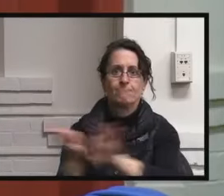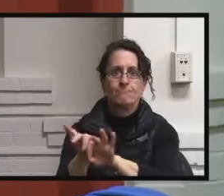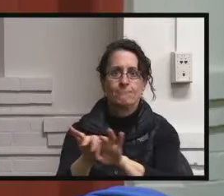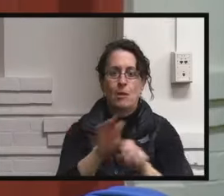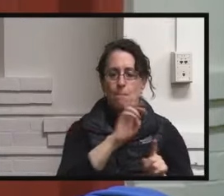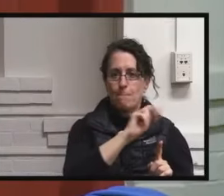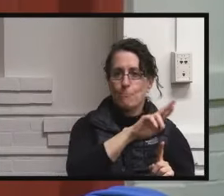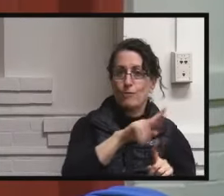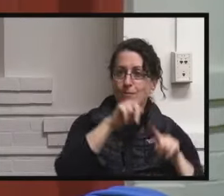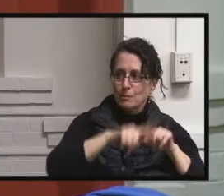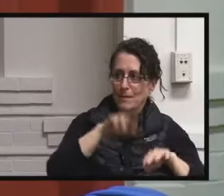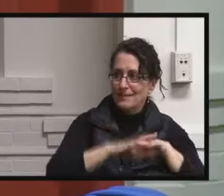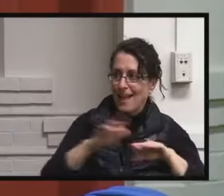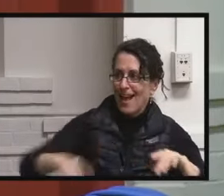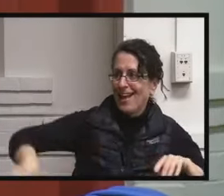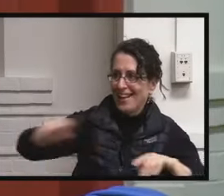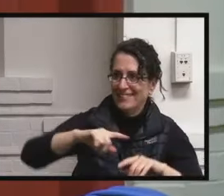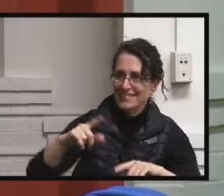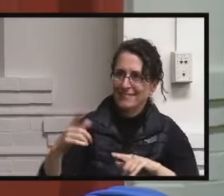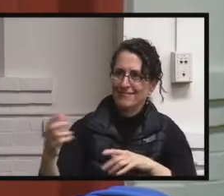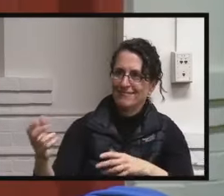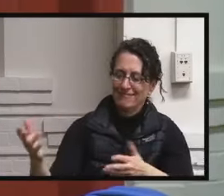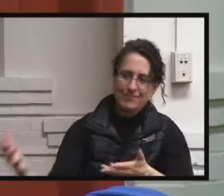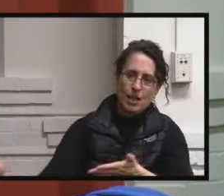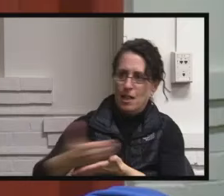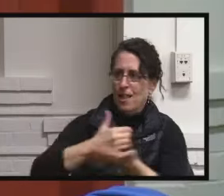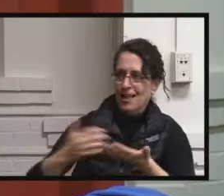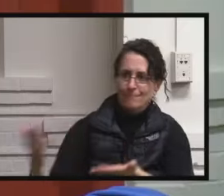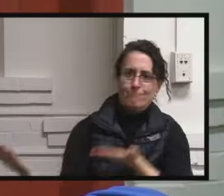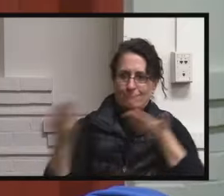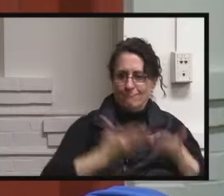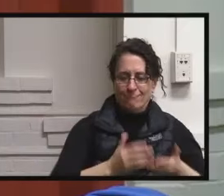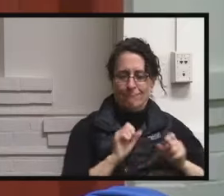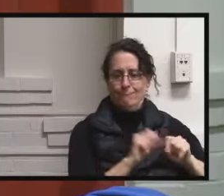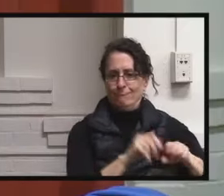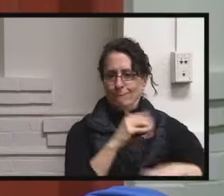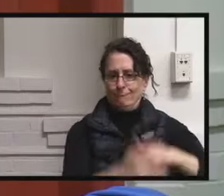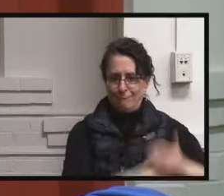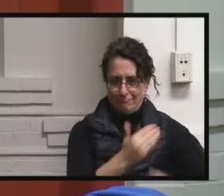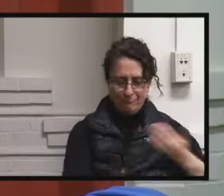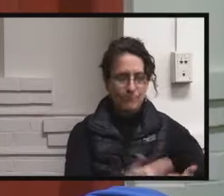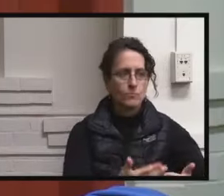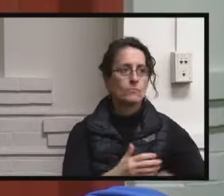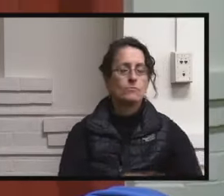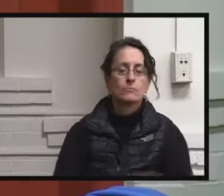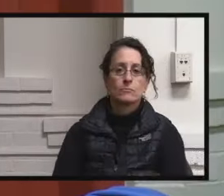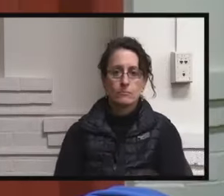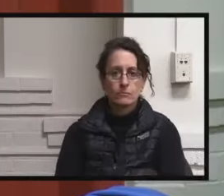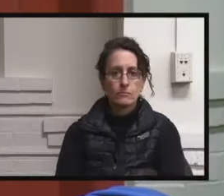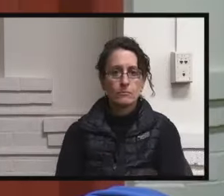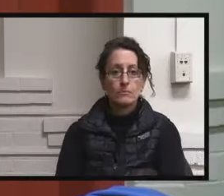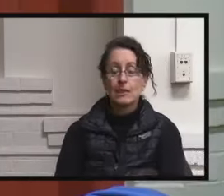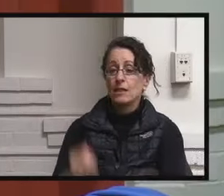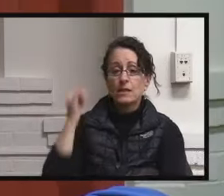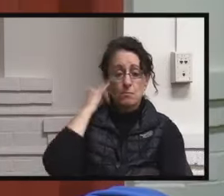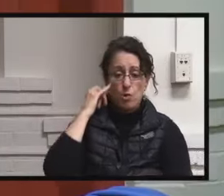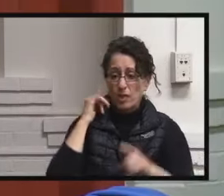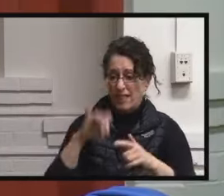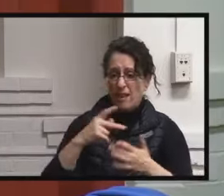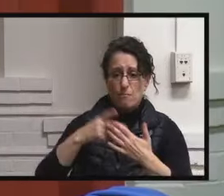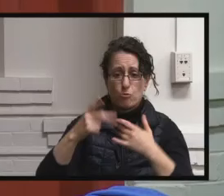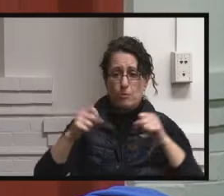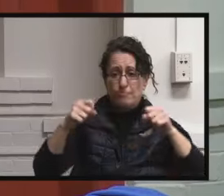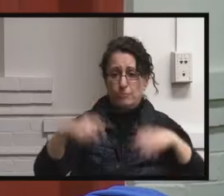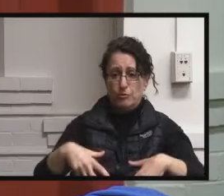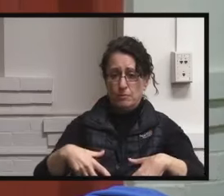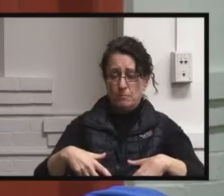can't operate the MRF unless we have materials. And if the recycling collection program went away, the